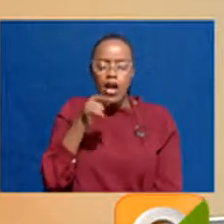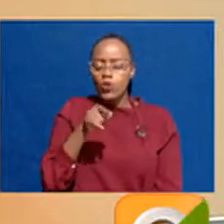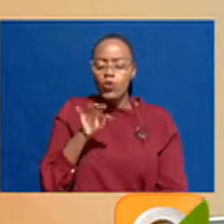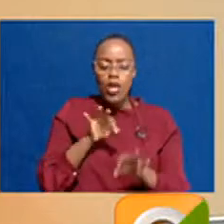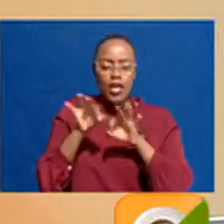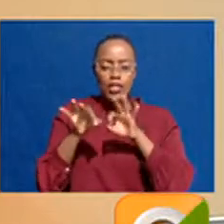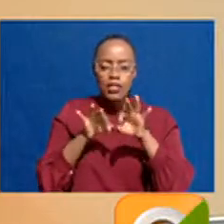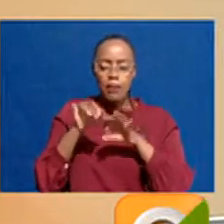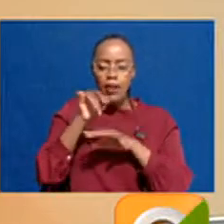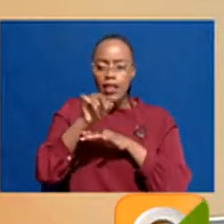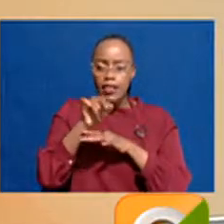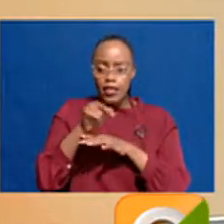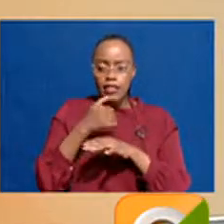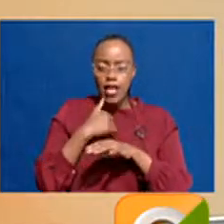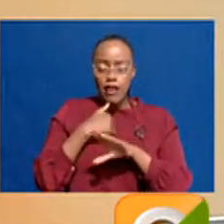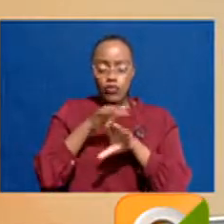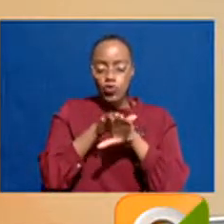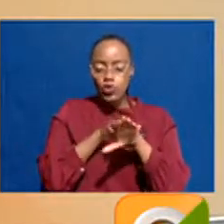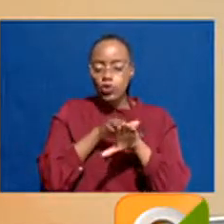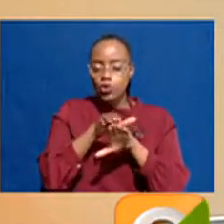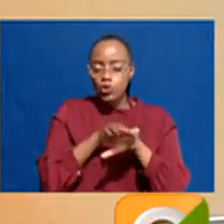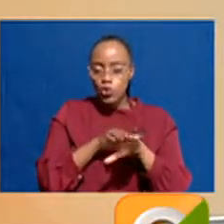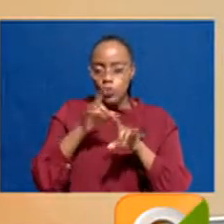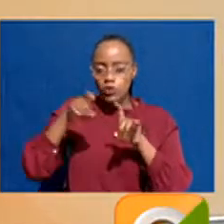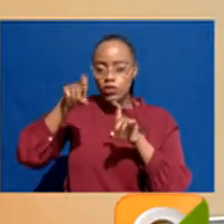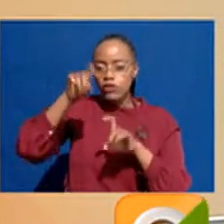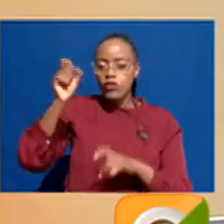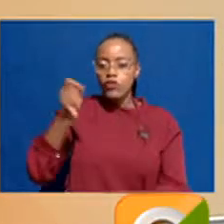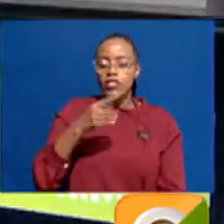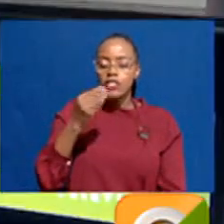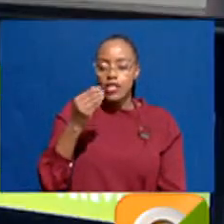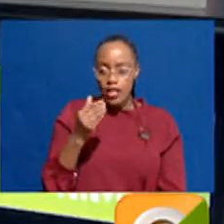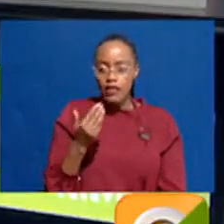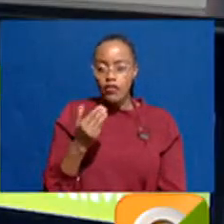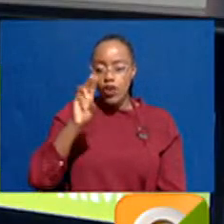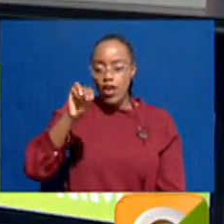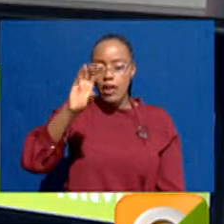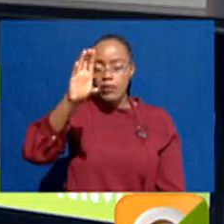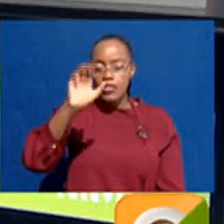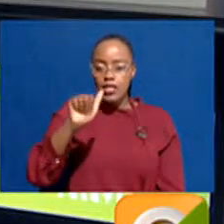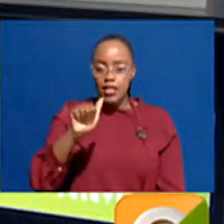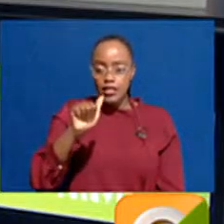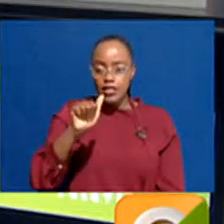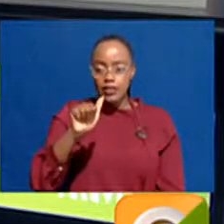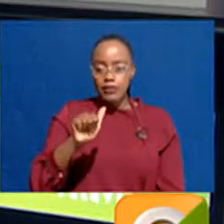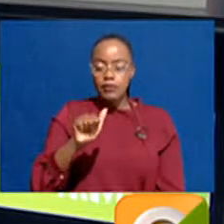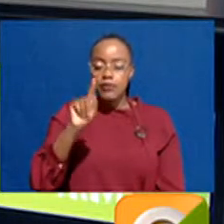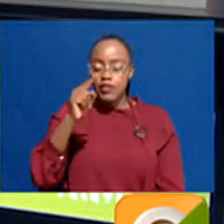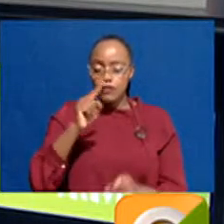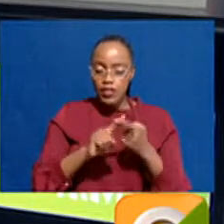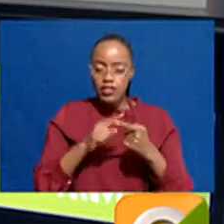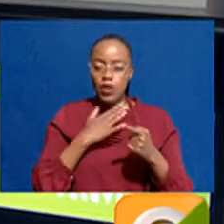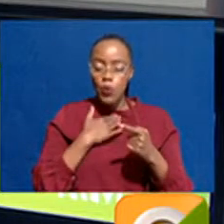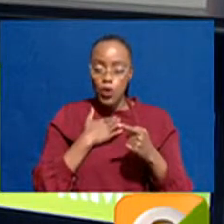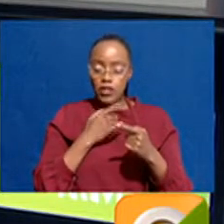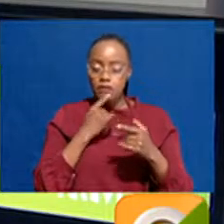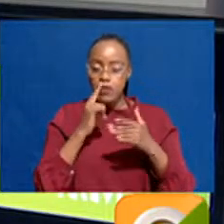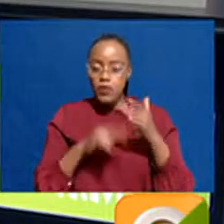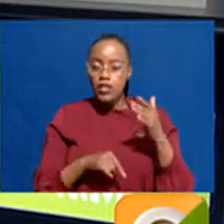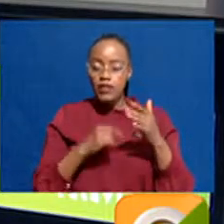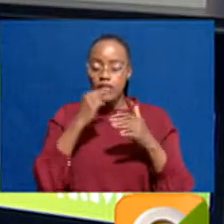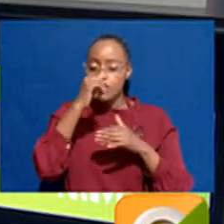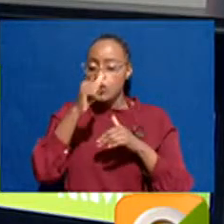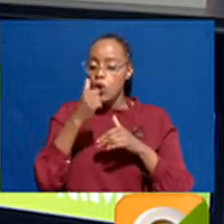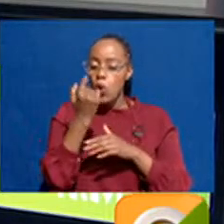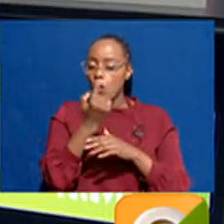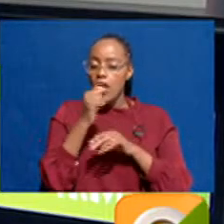explain this slow increase of salaries for MCAs? First, let me put it that it is not just